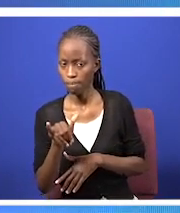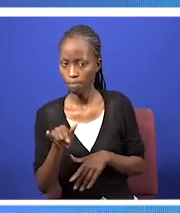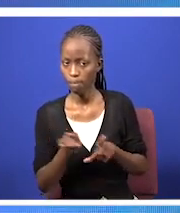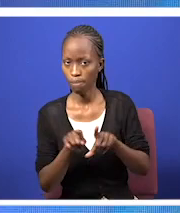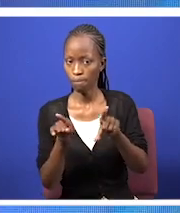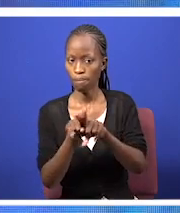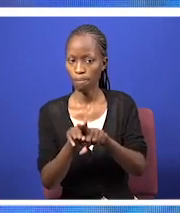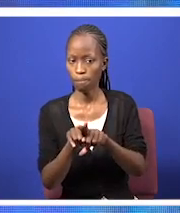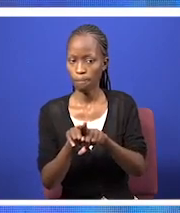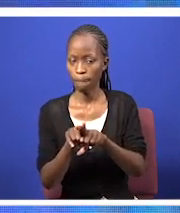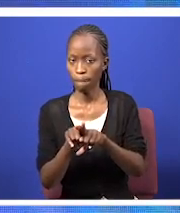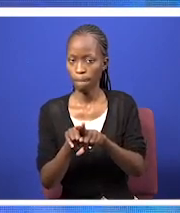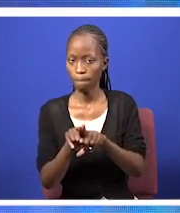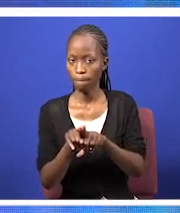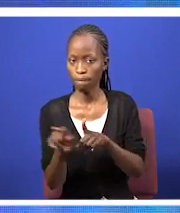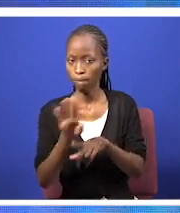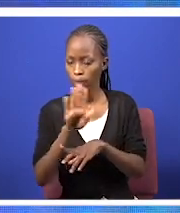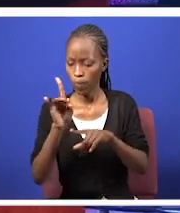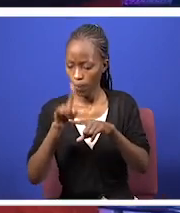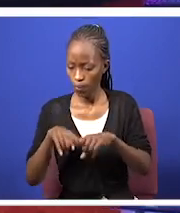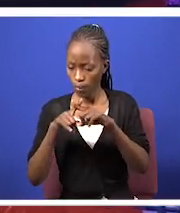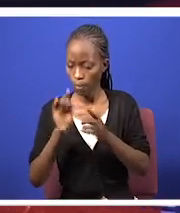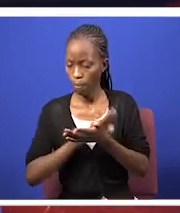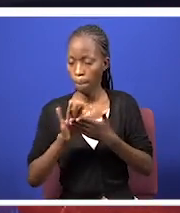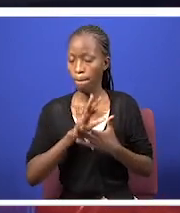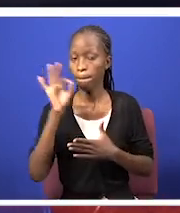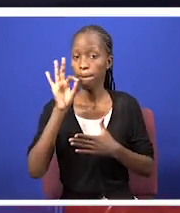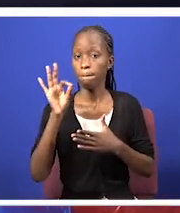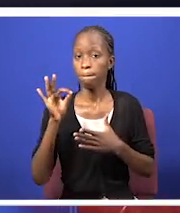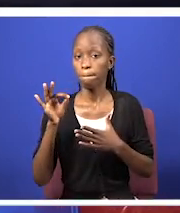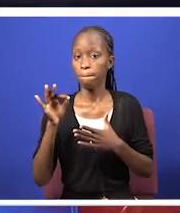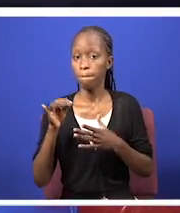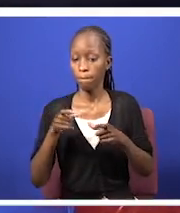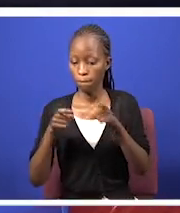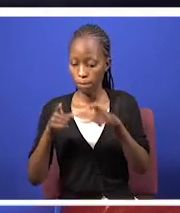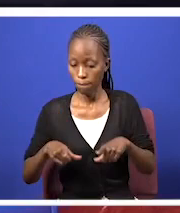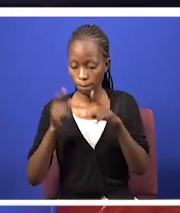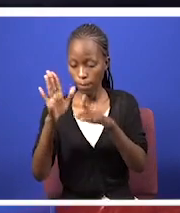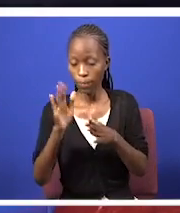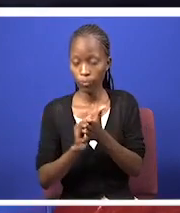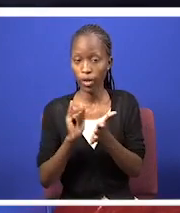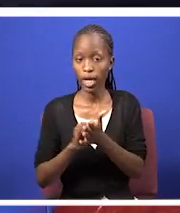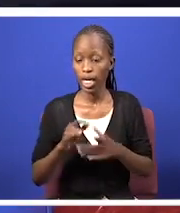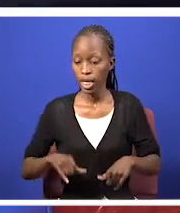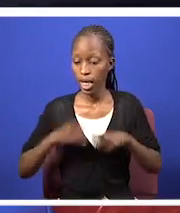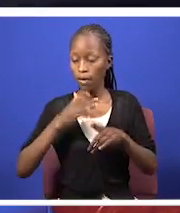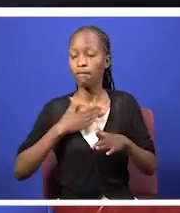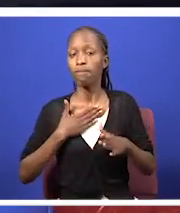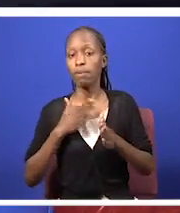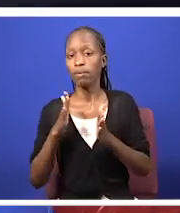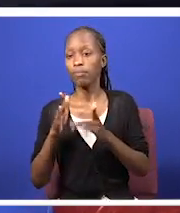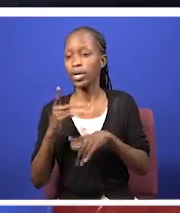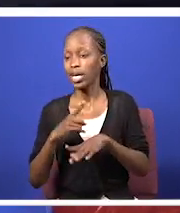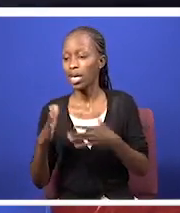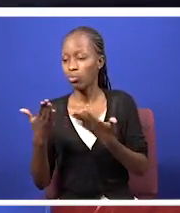of our allowing the Holy Spirit to take hold of our lives? That in my life and in my interactions with the rest